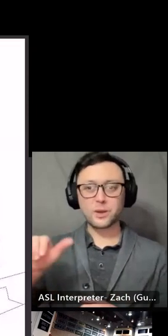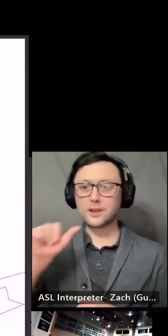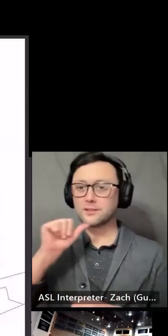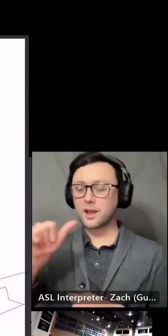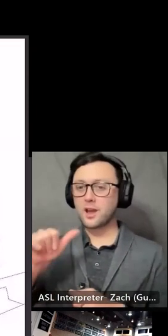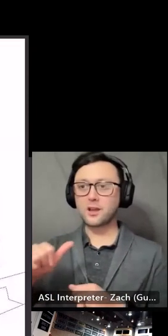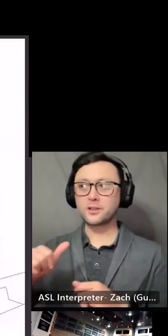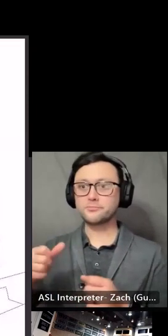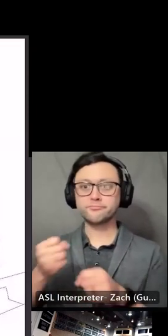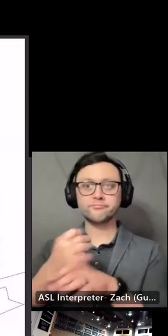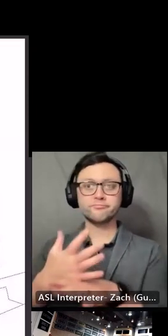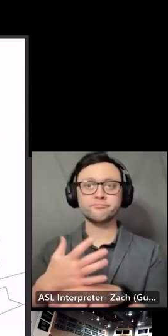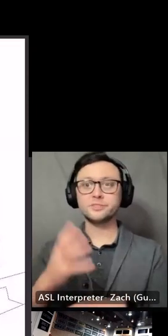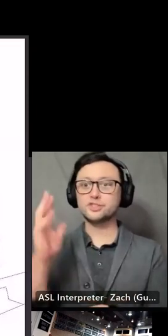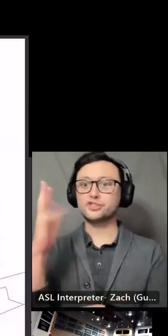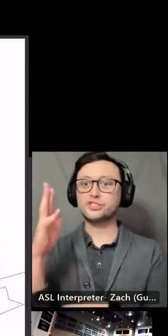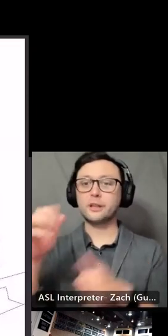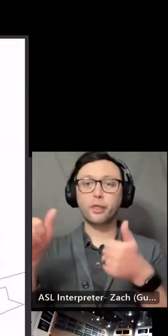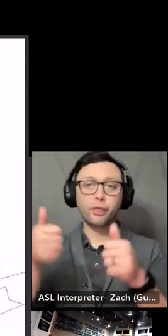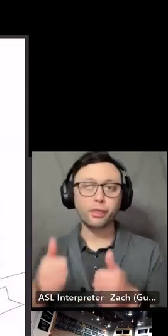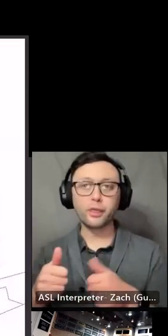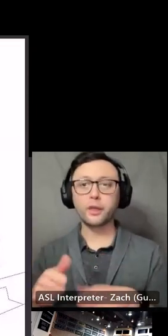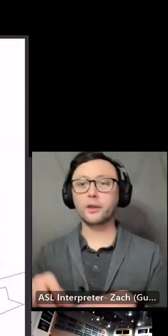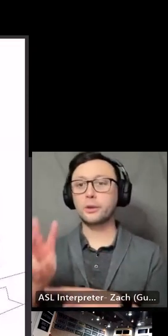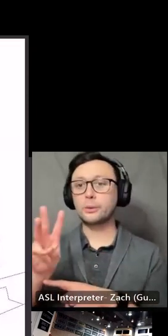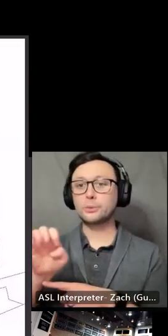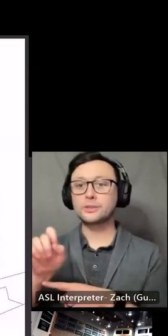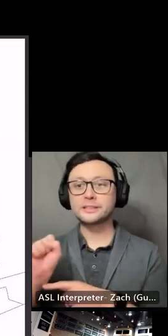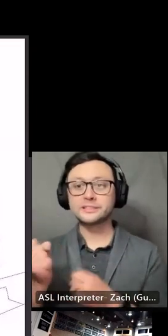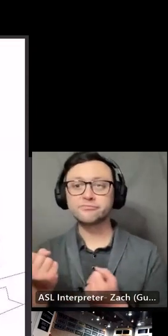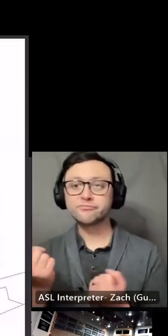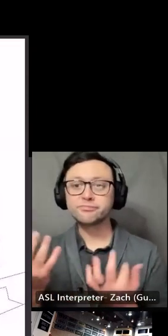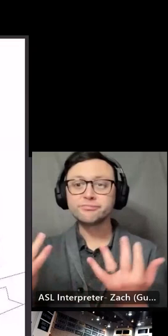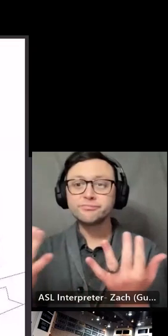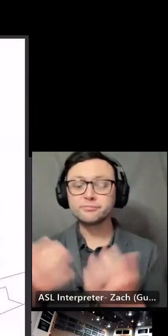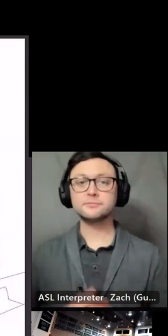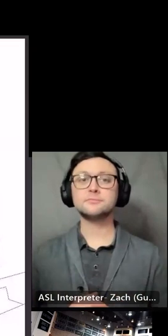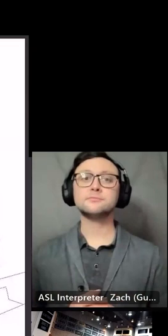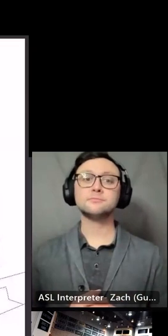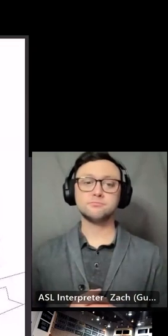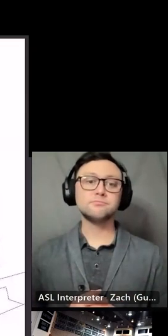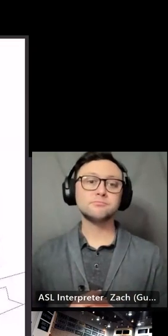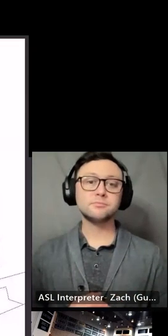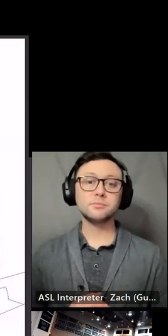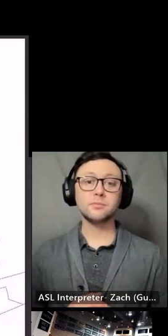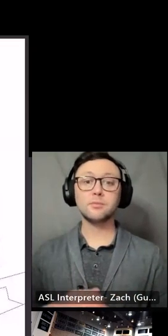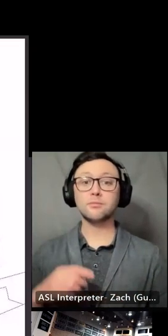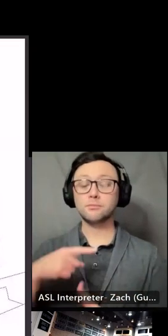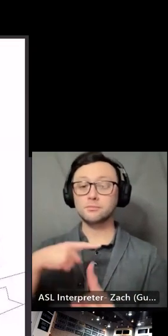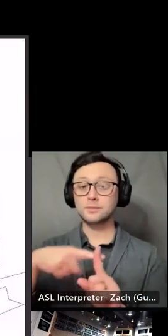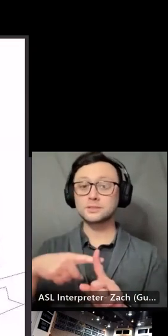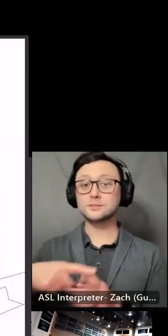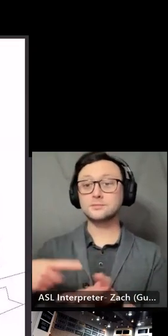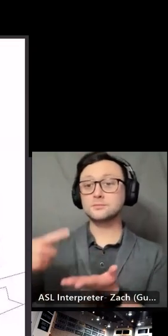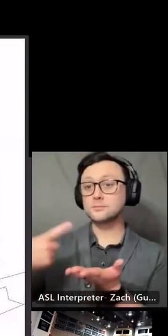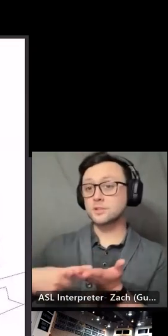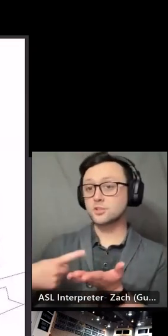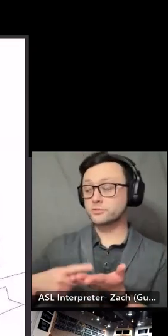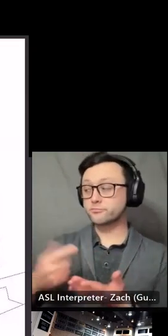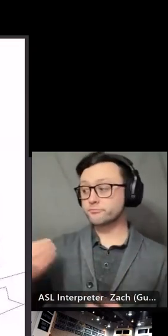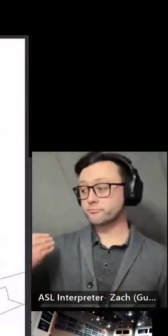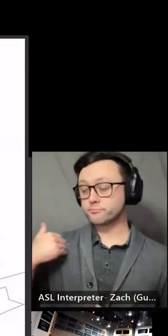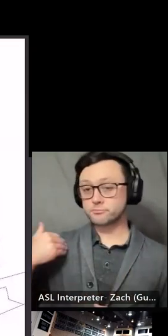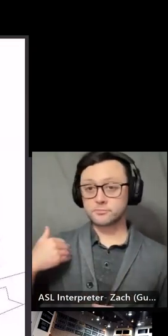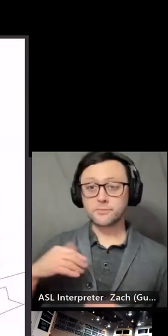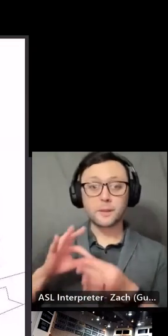area of dead trees and weeds. Also, the discussion that has taken place about